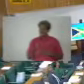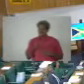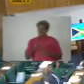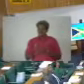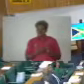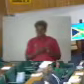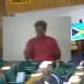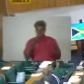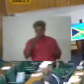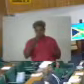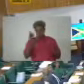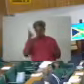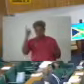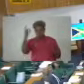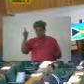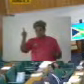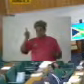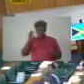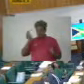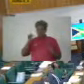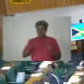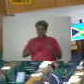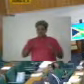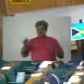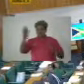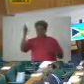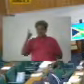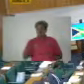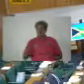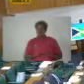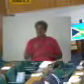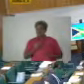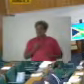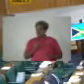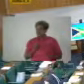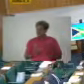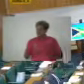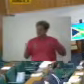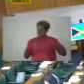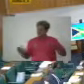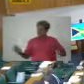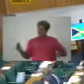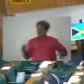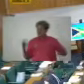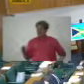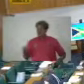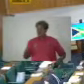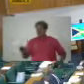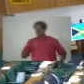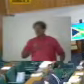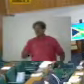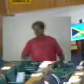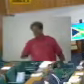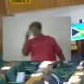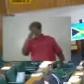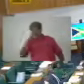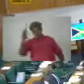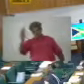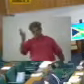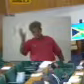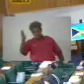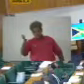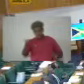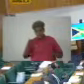serve you better. Yes. Right? I'm talking to them, so, right? But senators on both sides... No. Everyone wishes to hear the